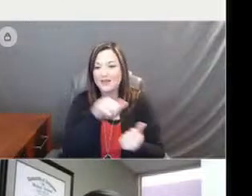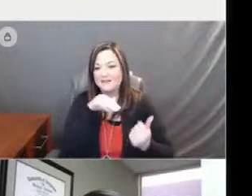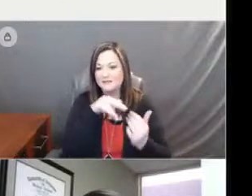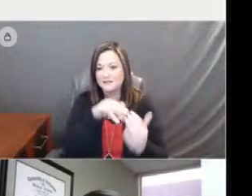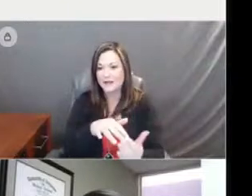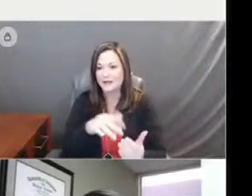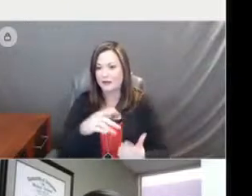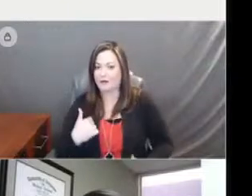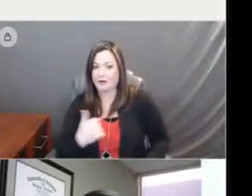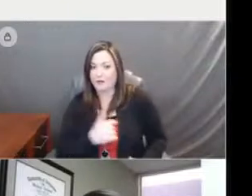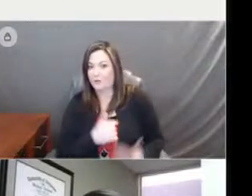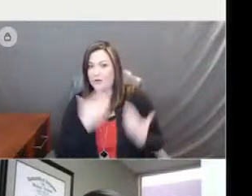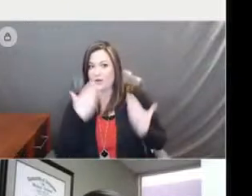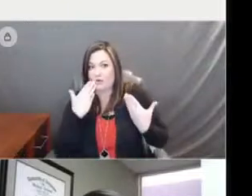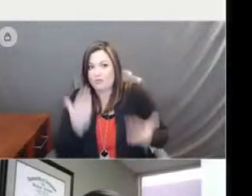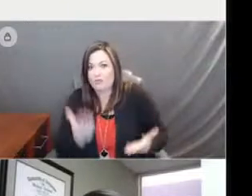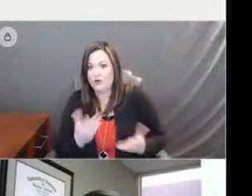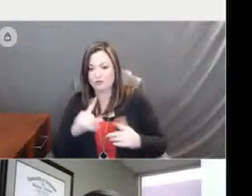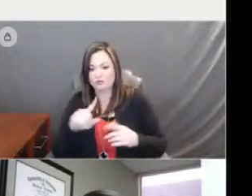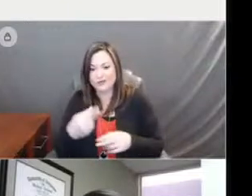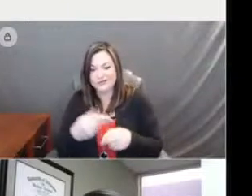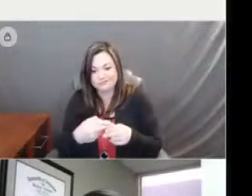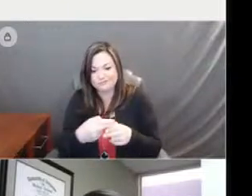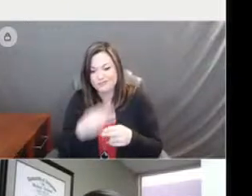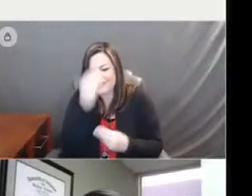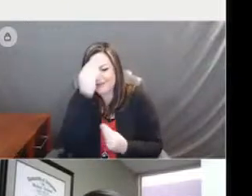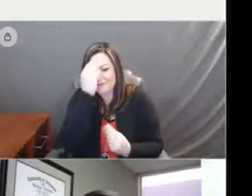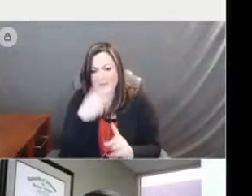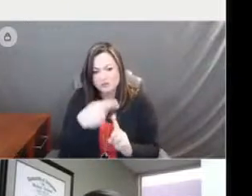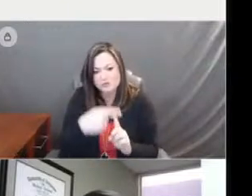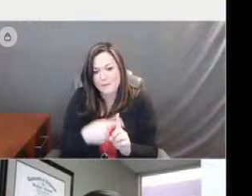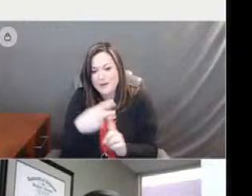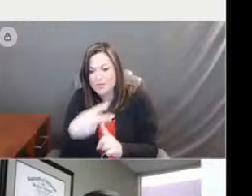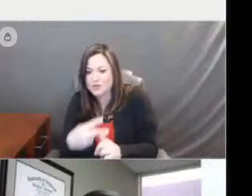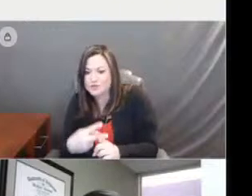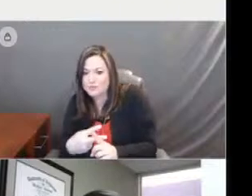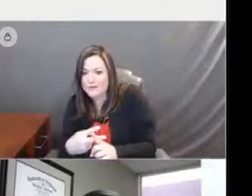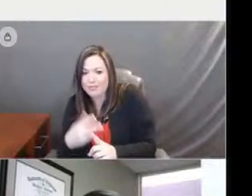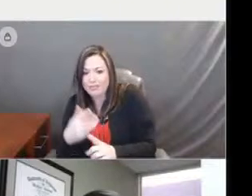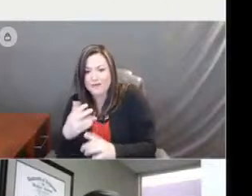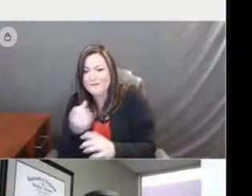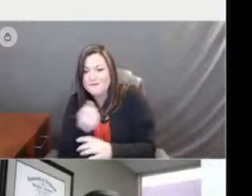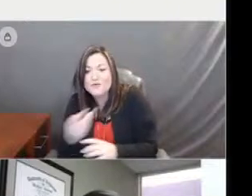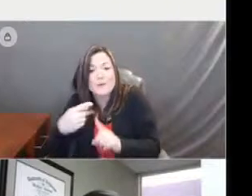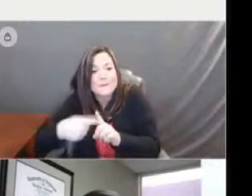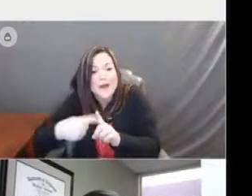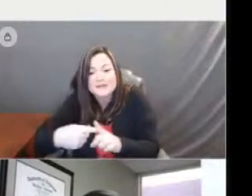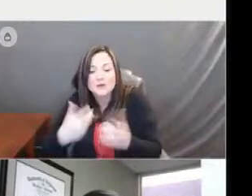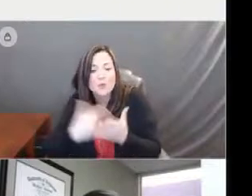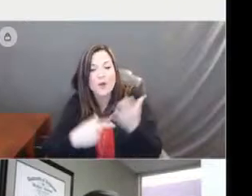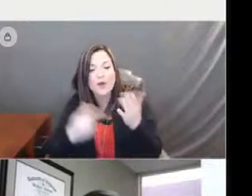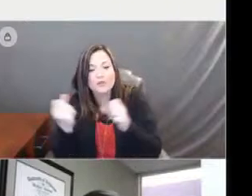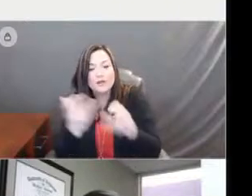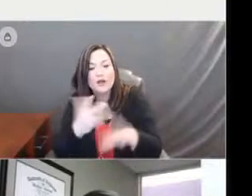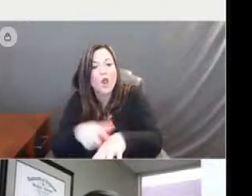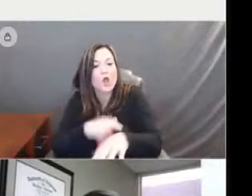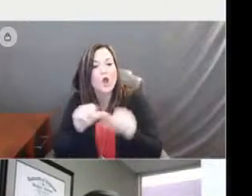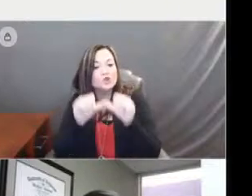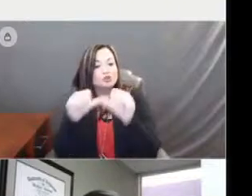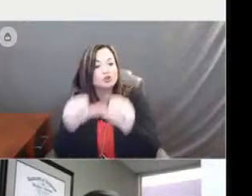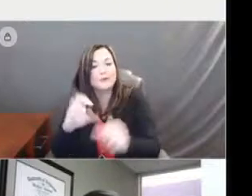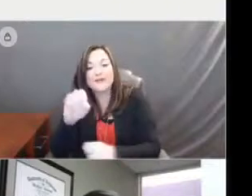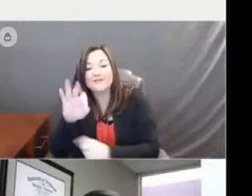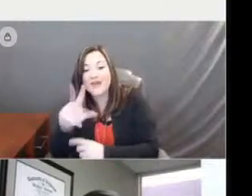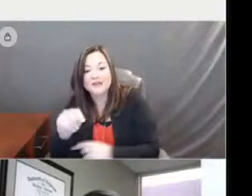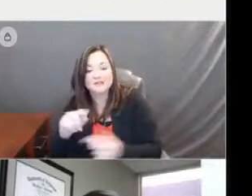we don't know beyond a few months what this vaccine will actually do to a person, or how long it will even